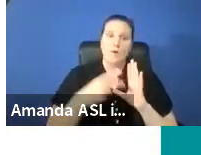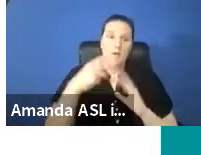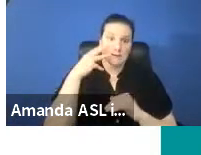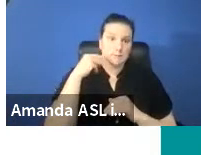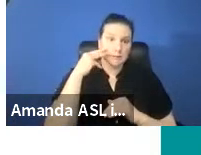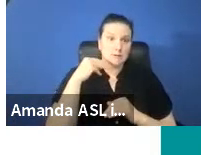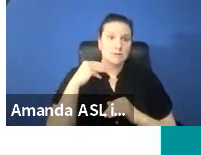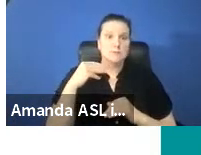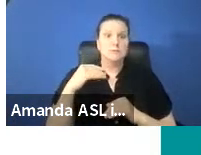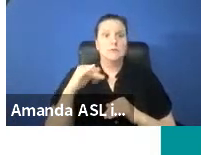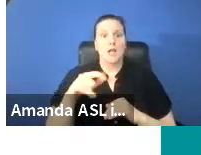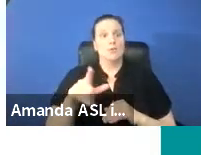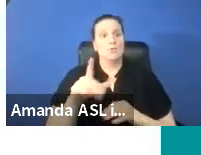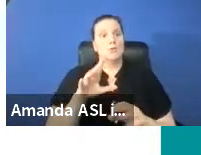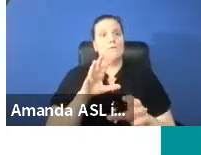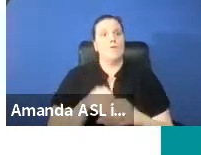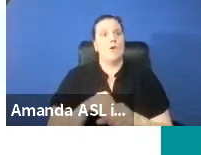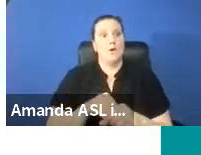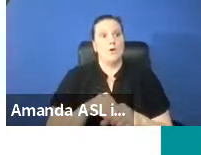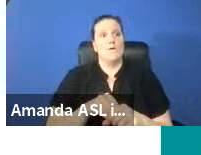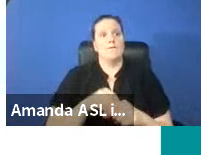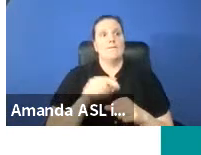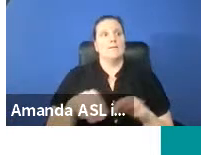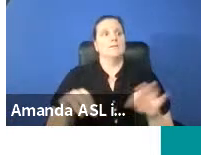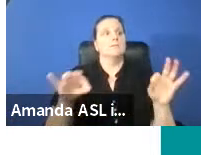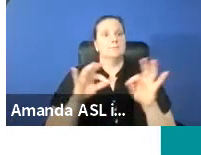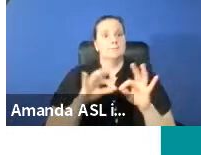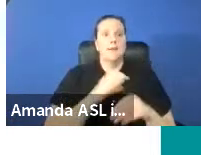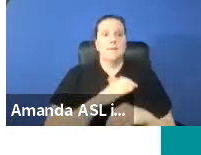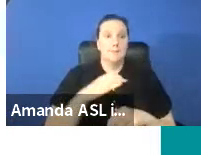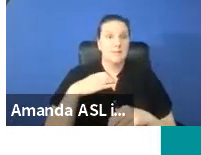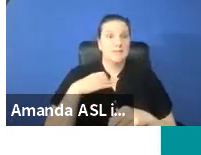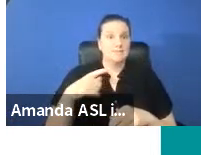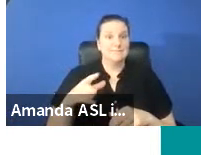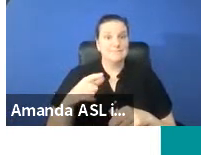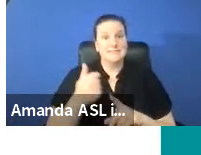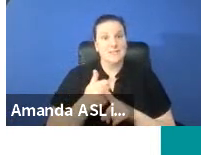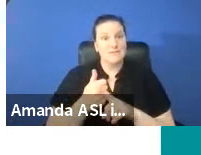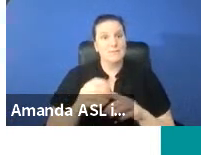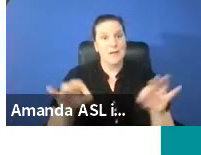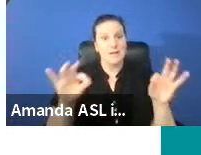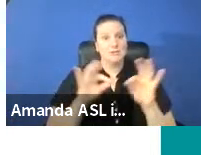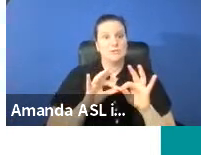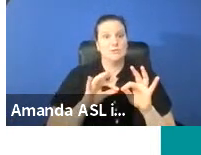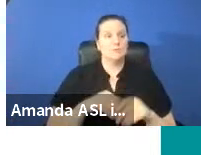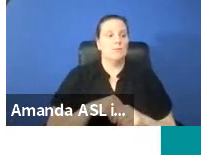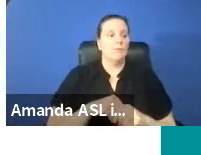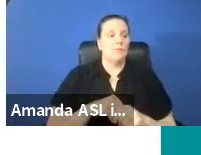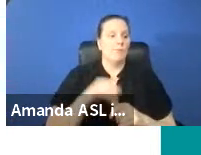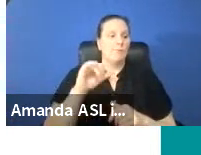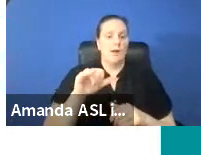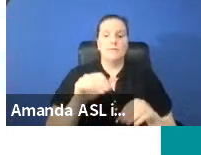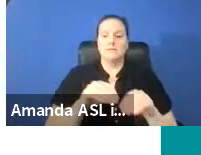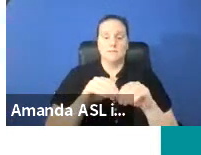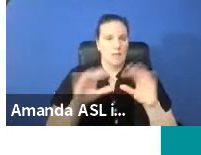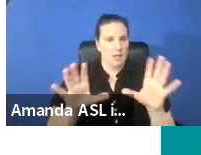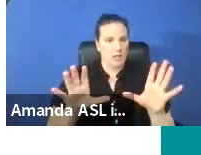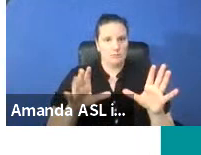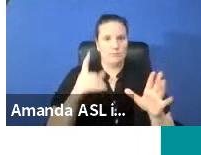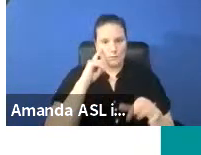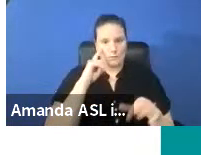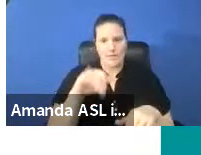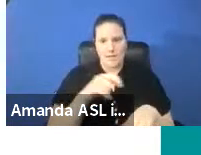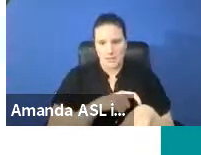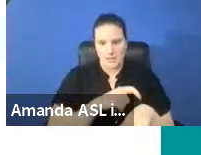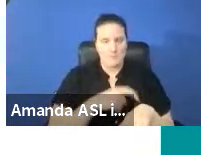that your participation on this committee matters, that this committee itself matters. So that was clear to me. Heard that time and again